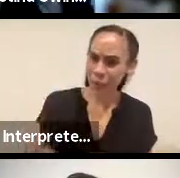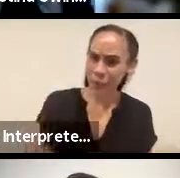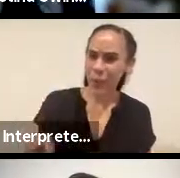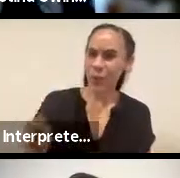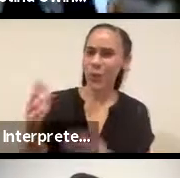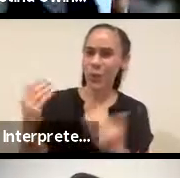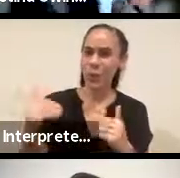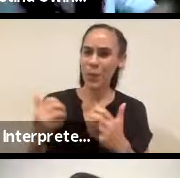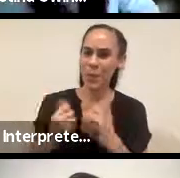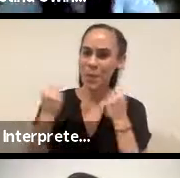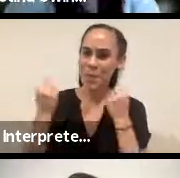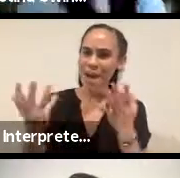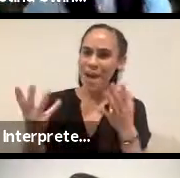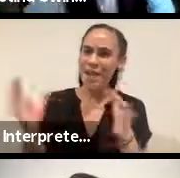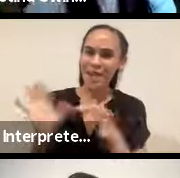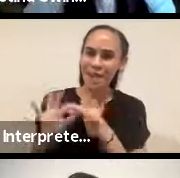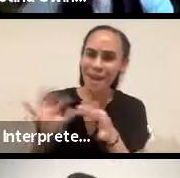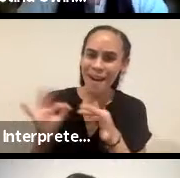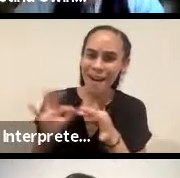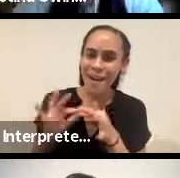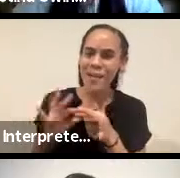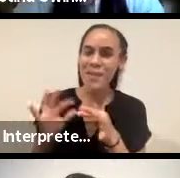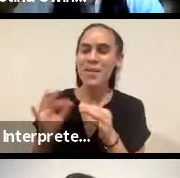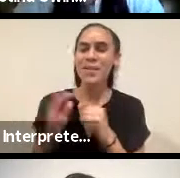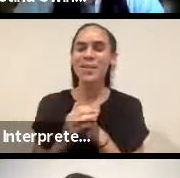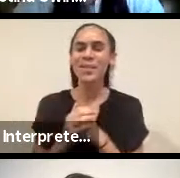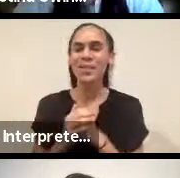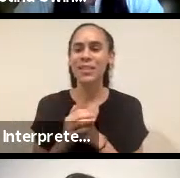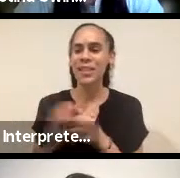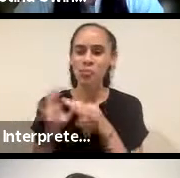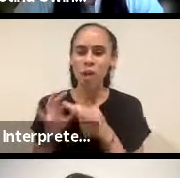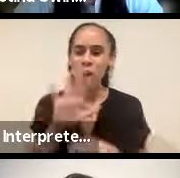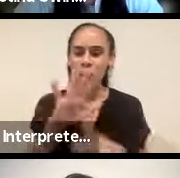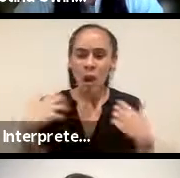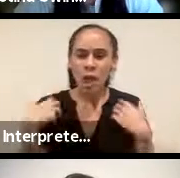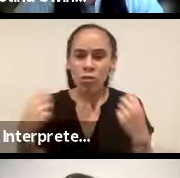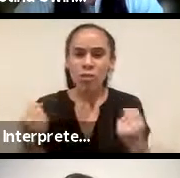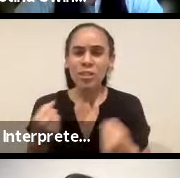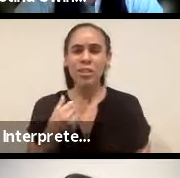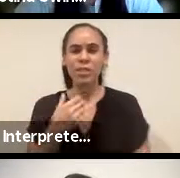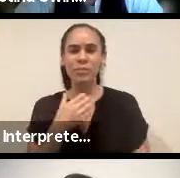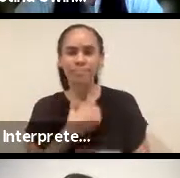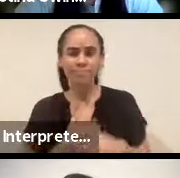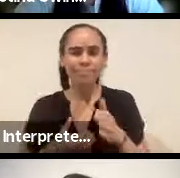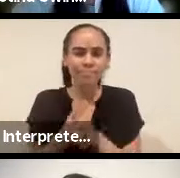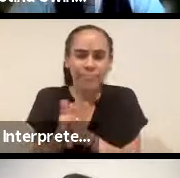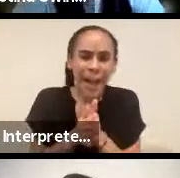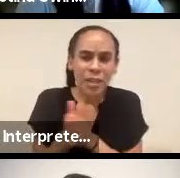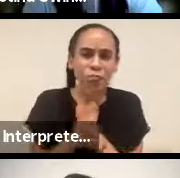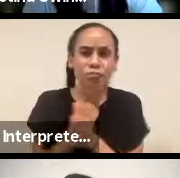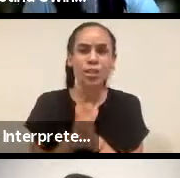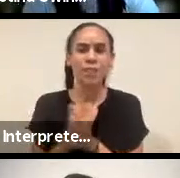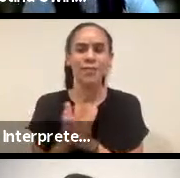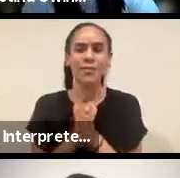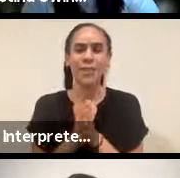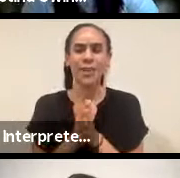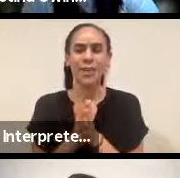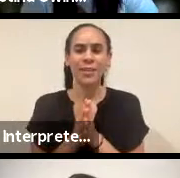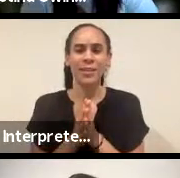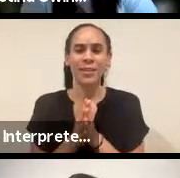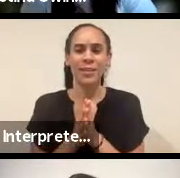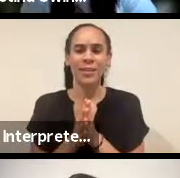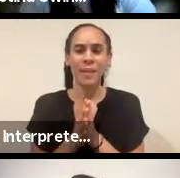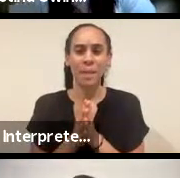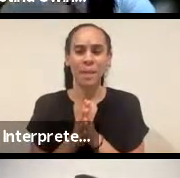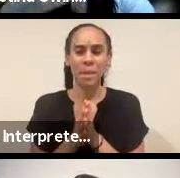people commenting, Melinda, about your courage, your passion, and you being an inspiration. I think